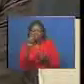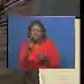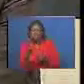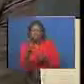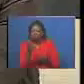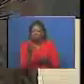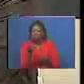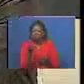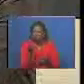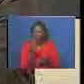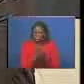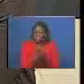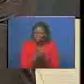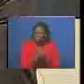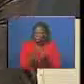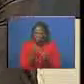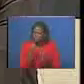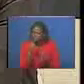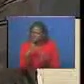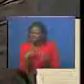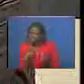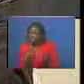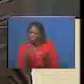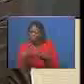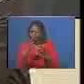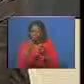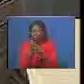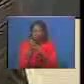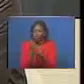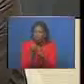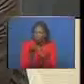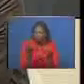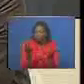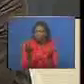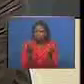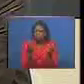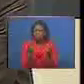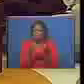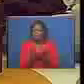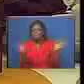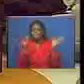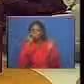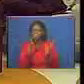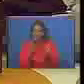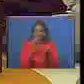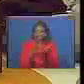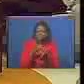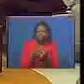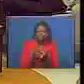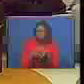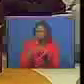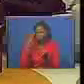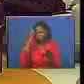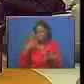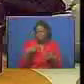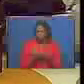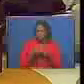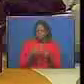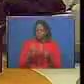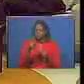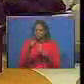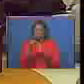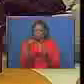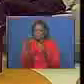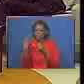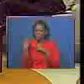lesson that when you are employing those private and public positions remember people living with disability what are you doing as an organisation